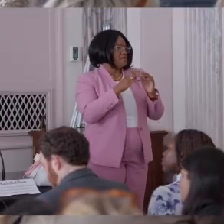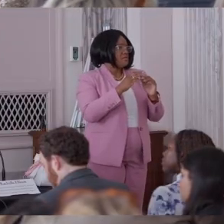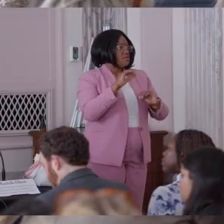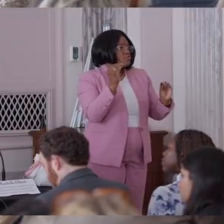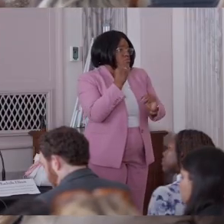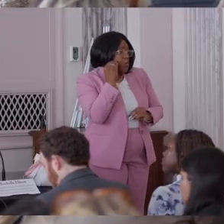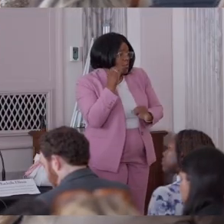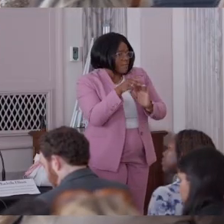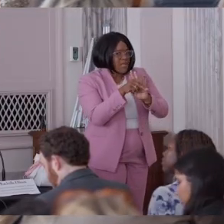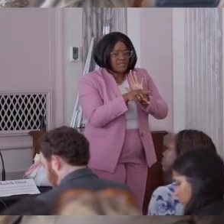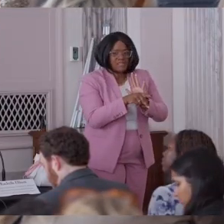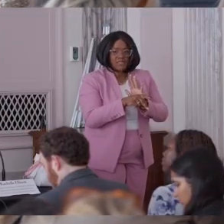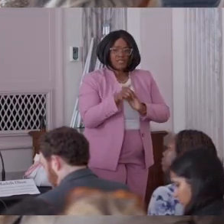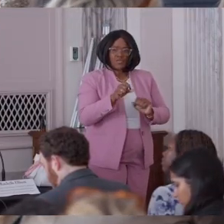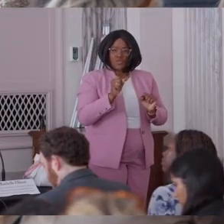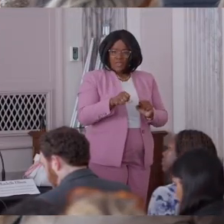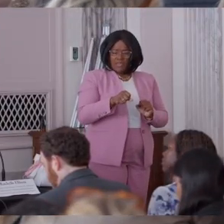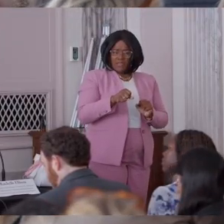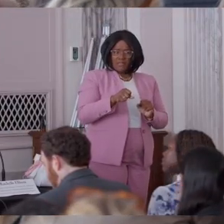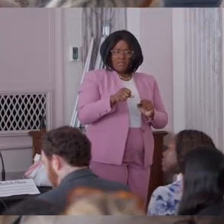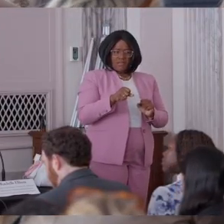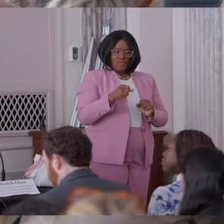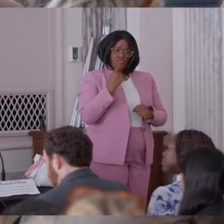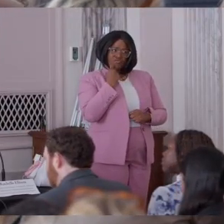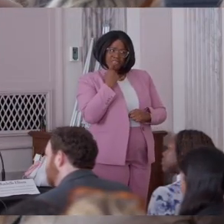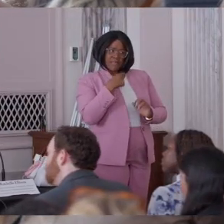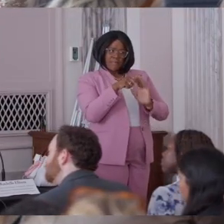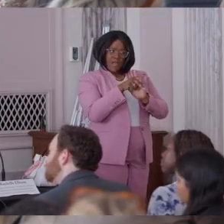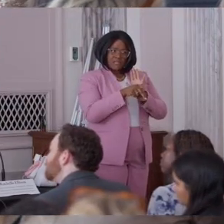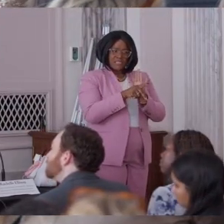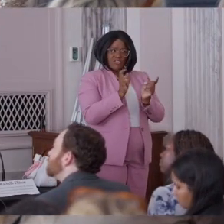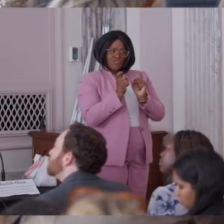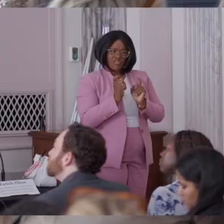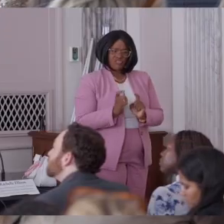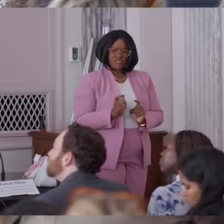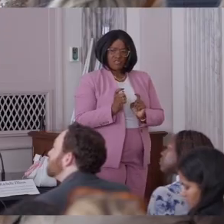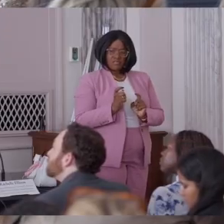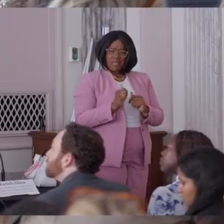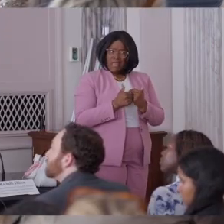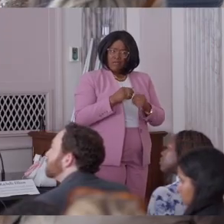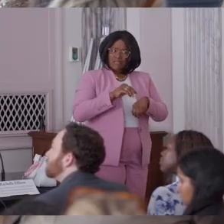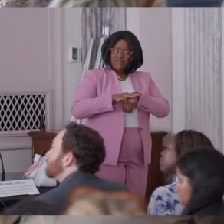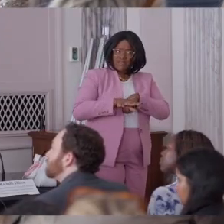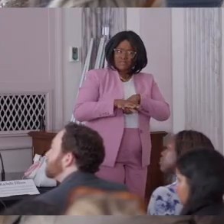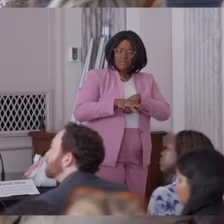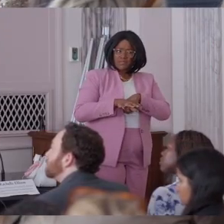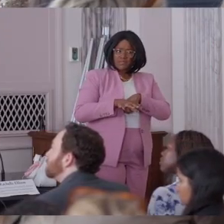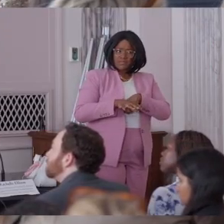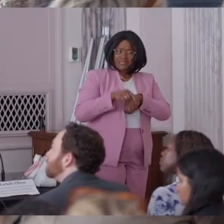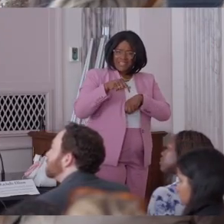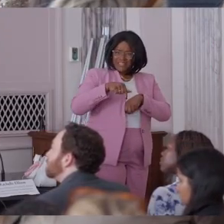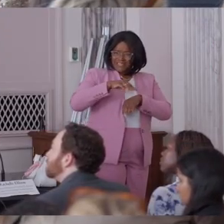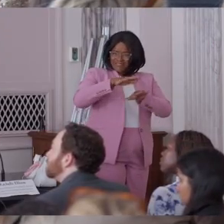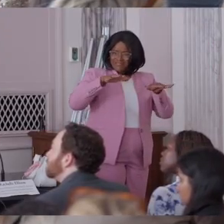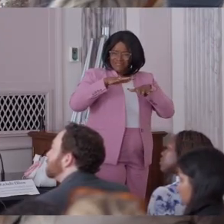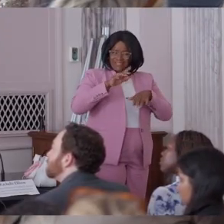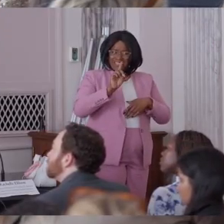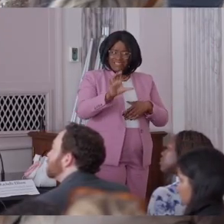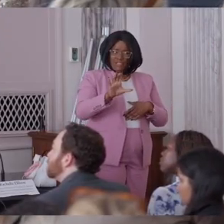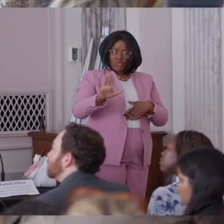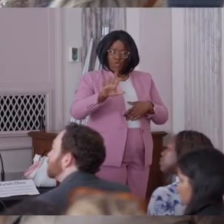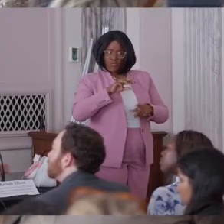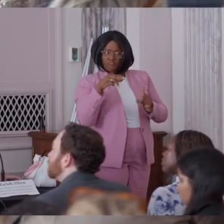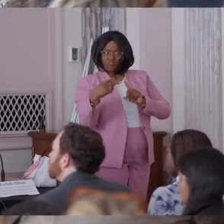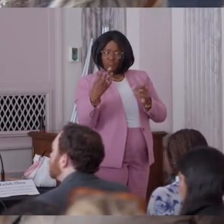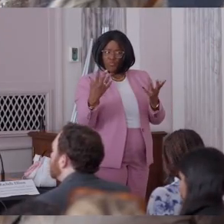you discuss how recent federal policy shifts, some of which we've been discussing already, have impacted this area and what your view is